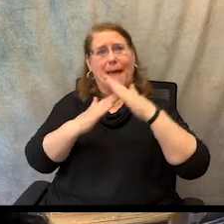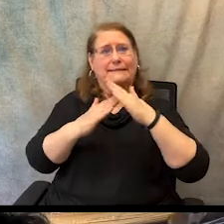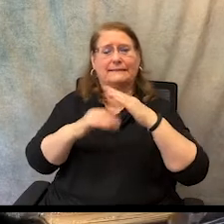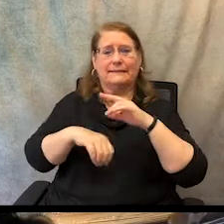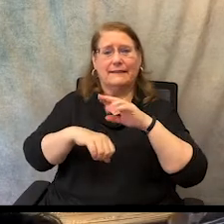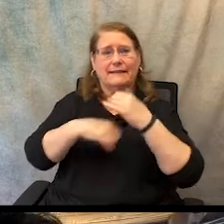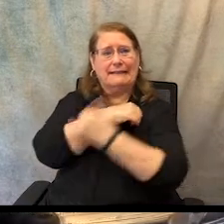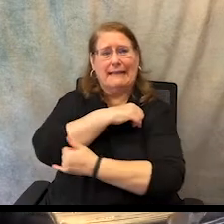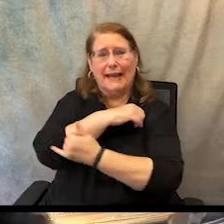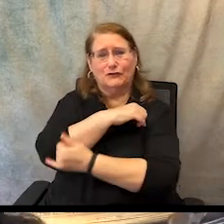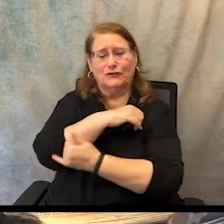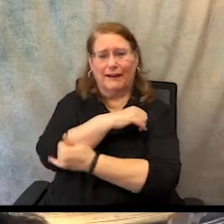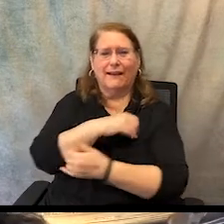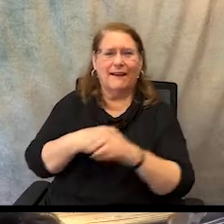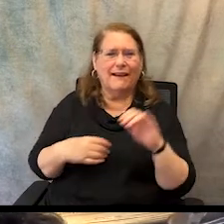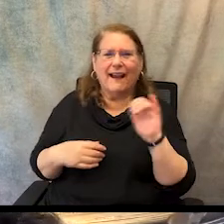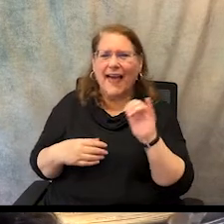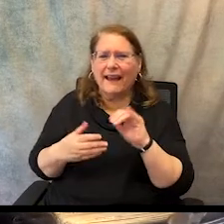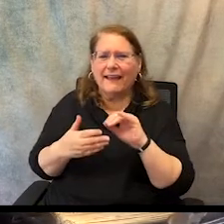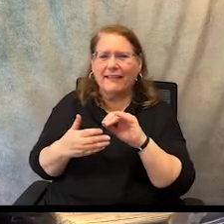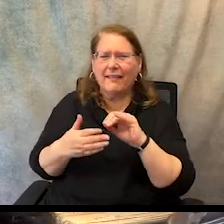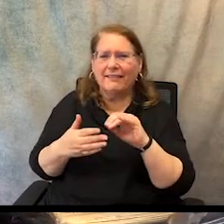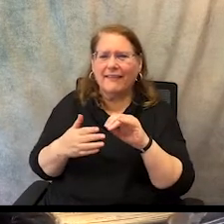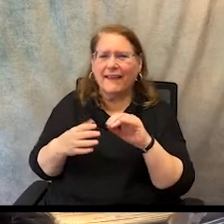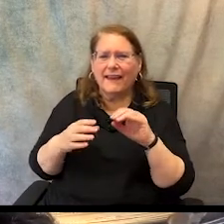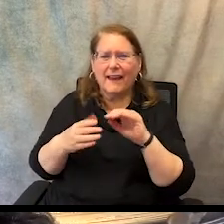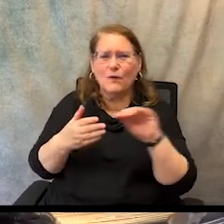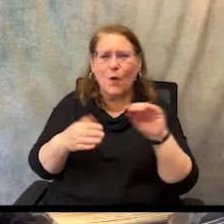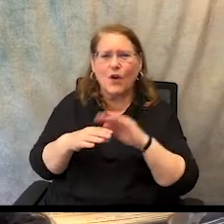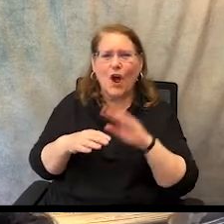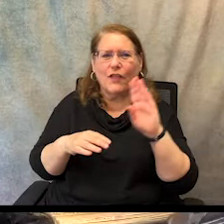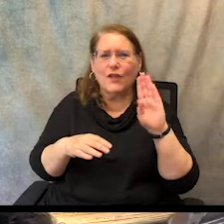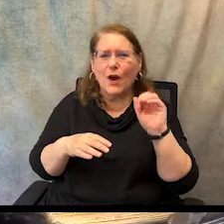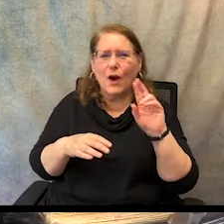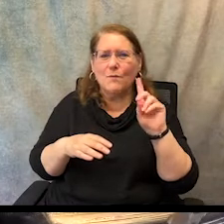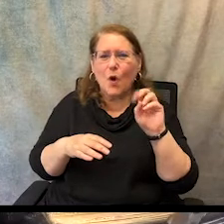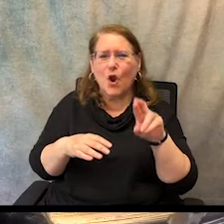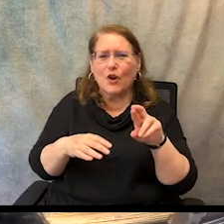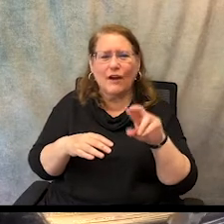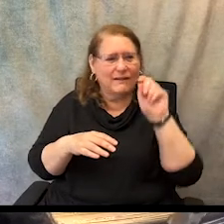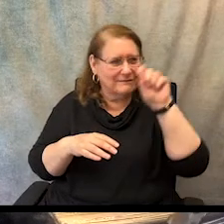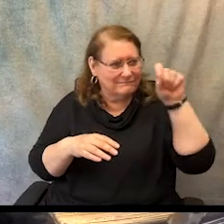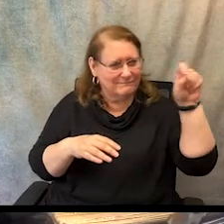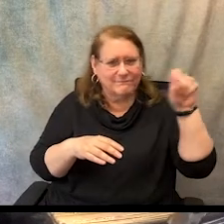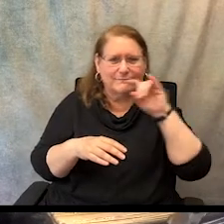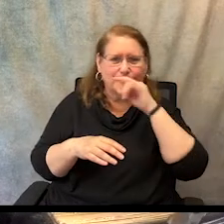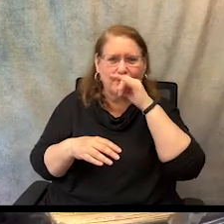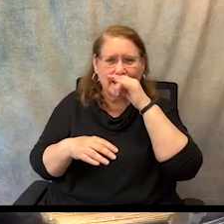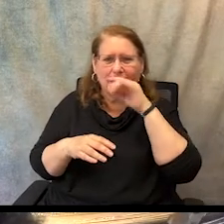nation. Right. You know how they wrote in the border. Right. You know the kids are talking